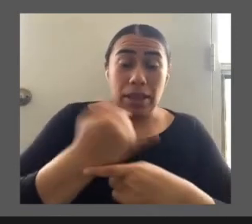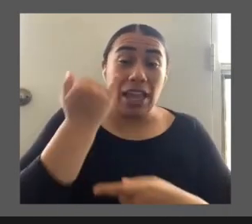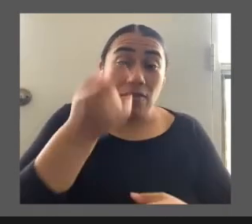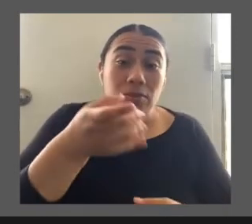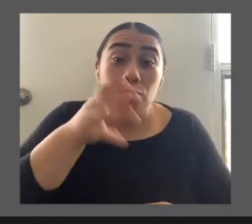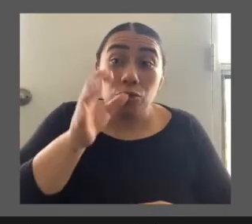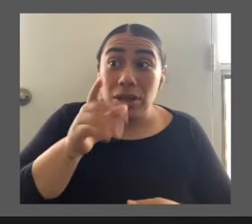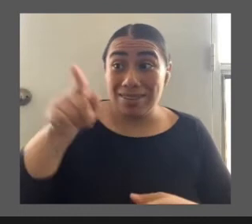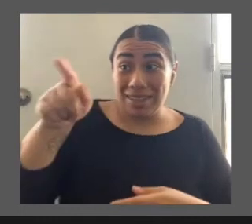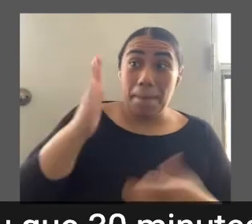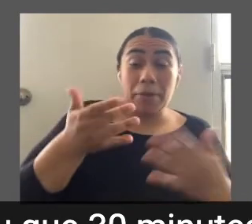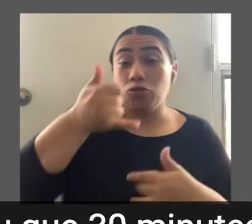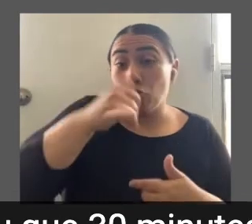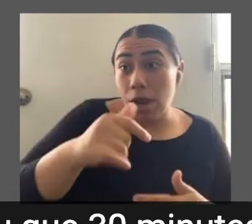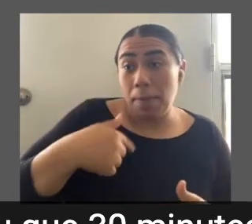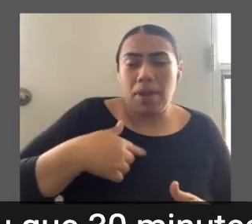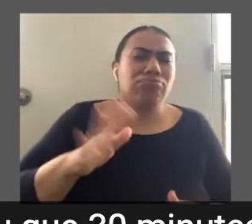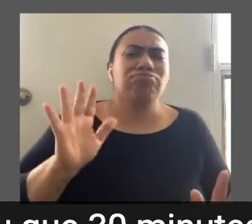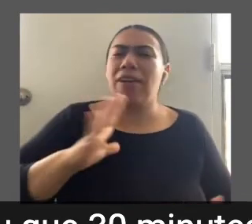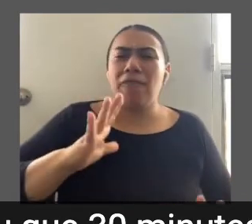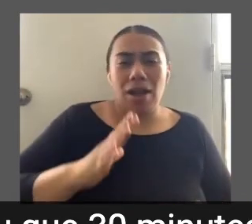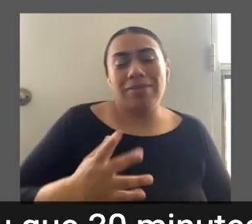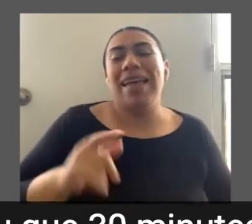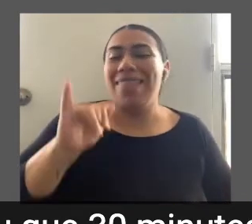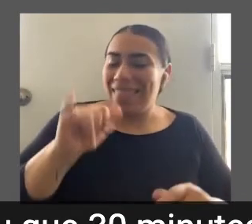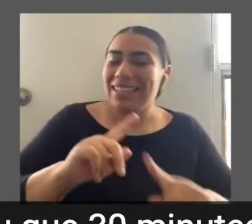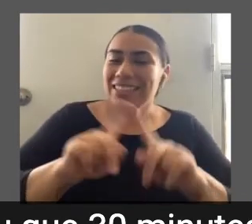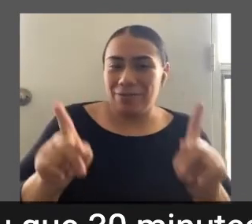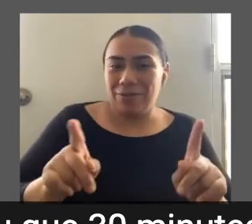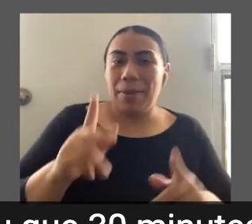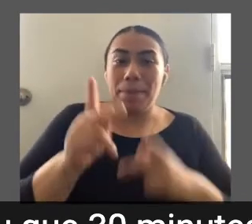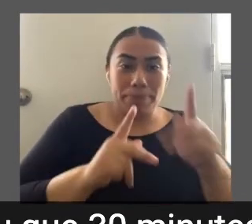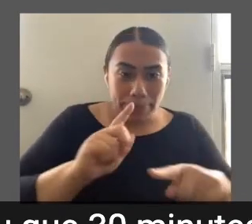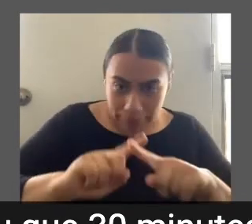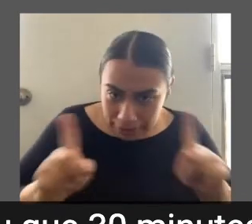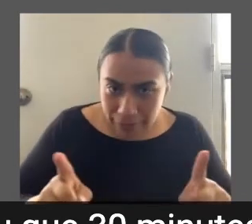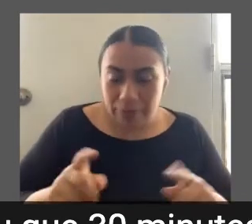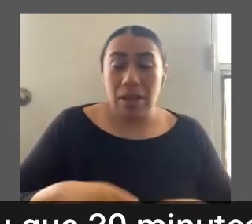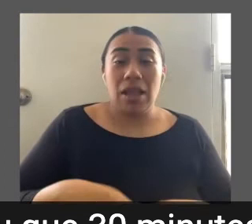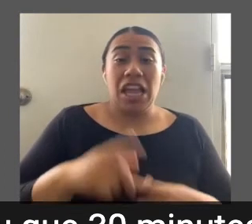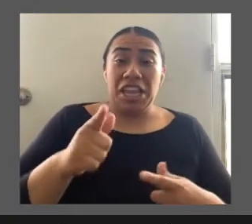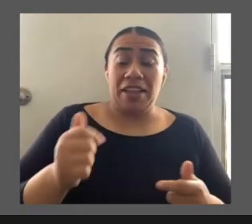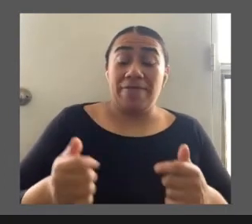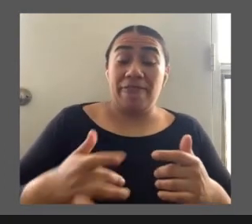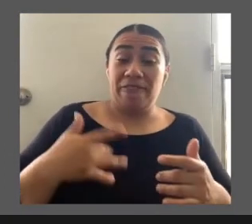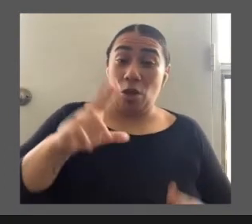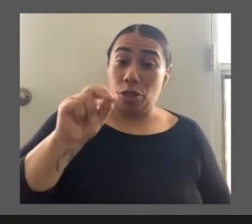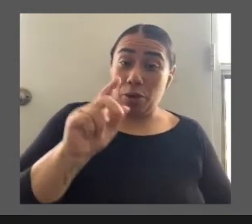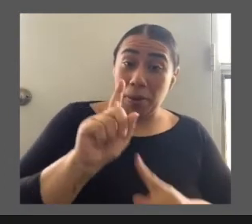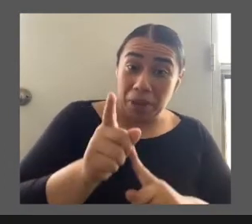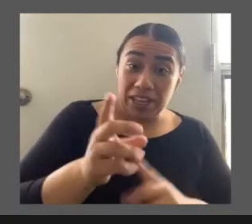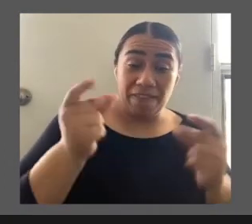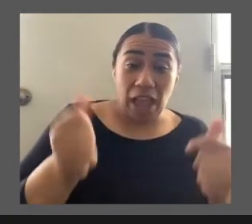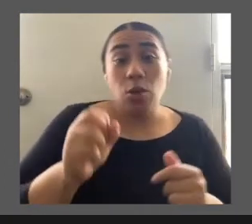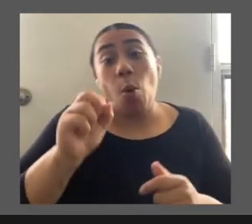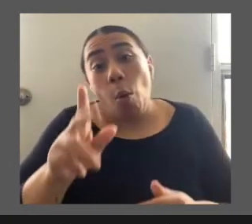a quicker onset time. The effects may be felt in as little as 30 minutes and could last as long as 24 hours. Typically